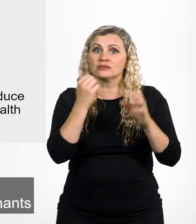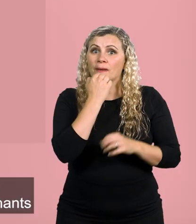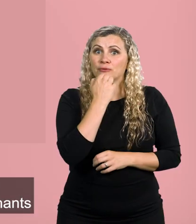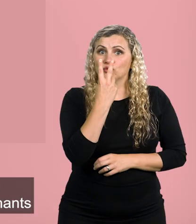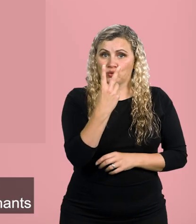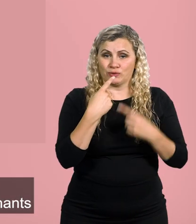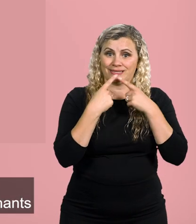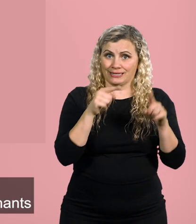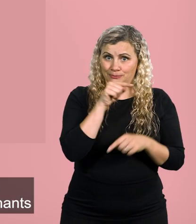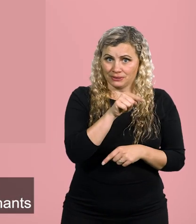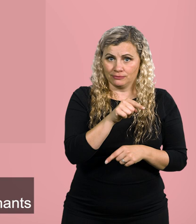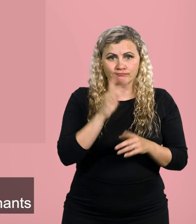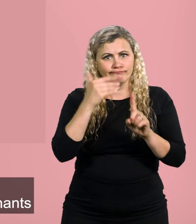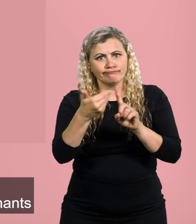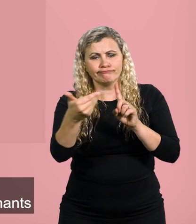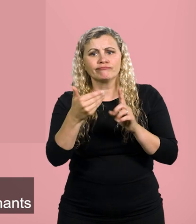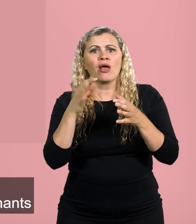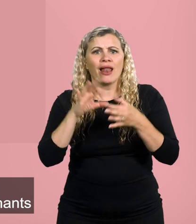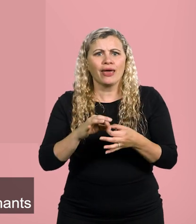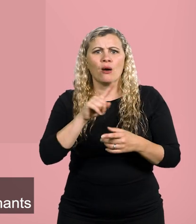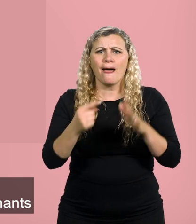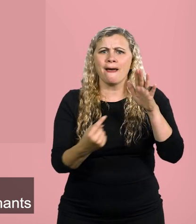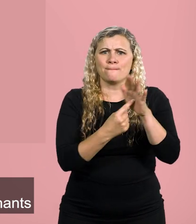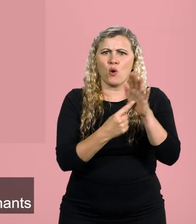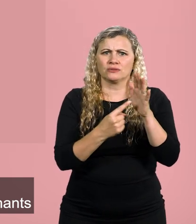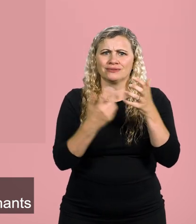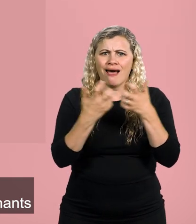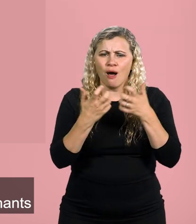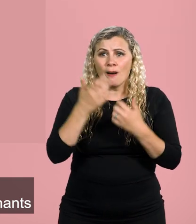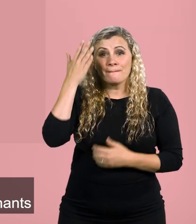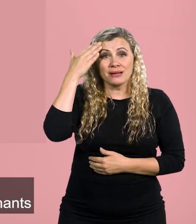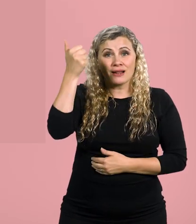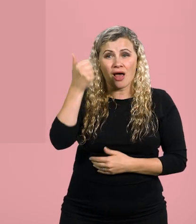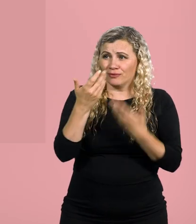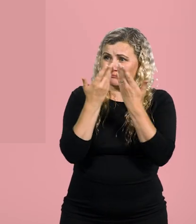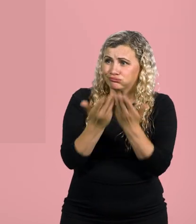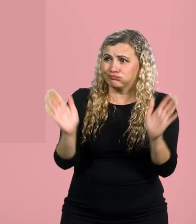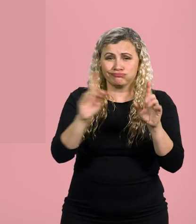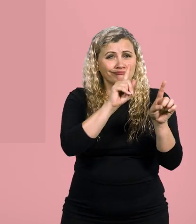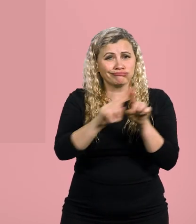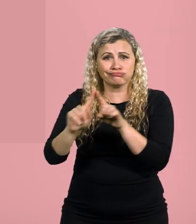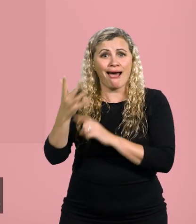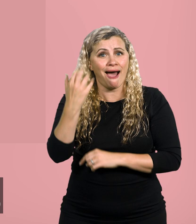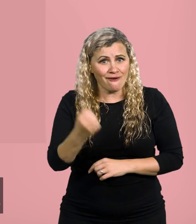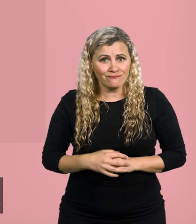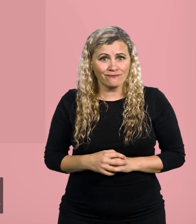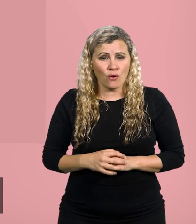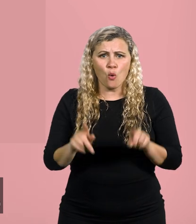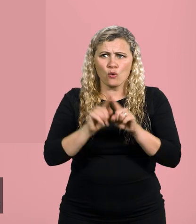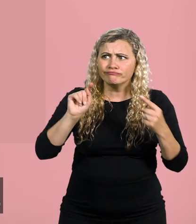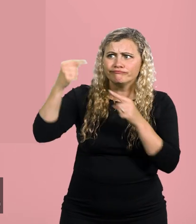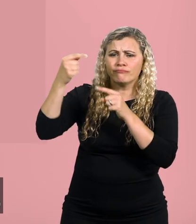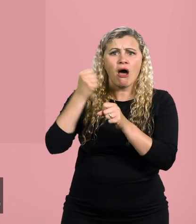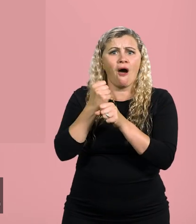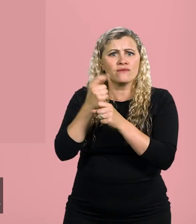vision statement 2 recognizes the importance of the wider determinants of mental health it also